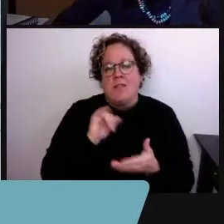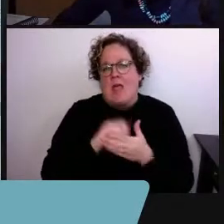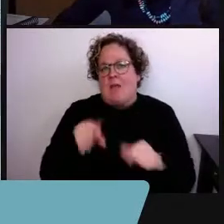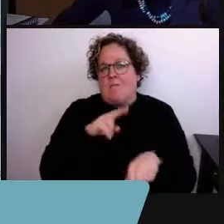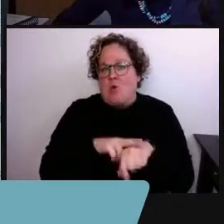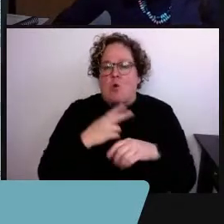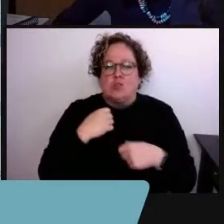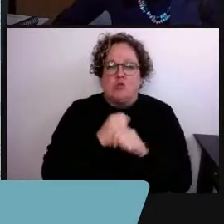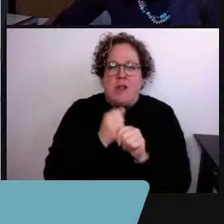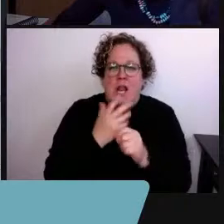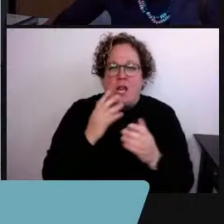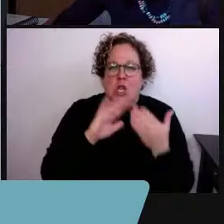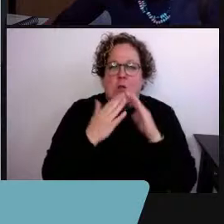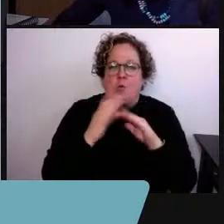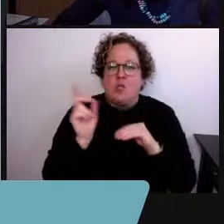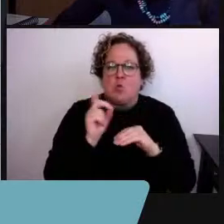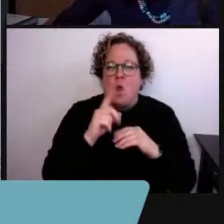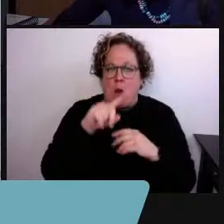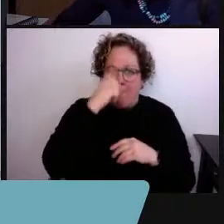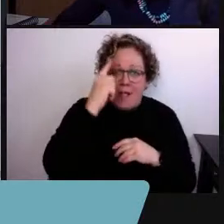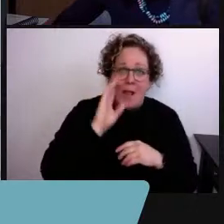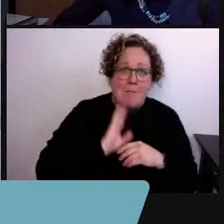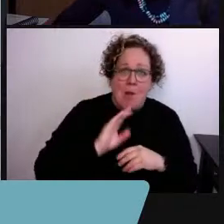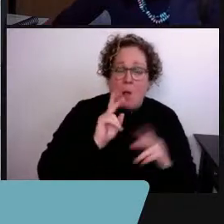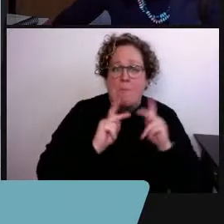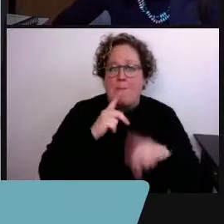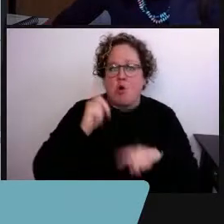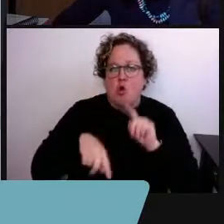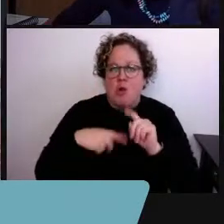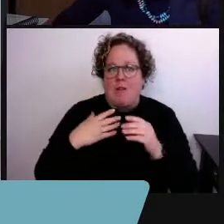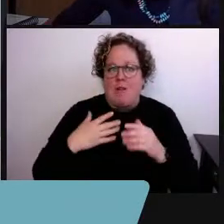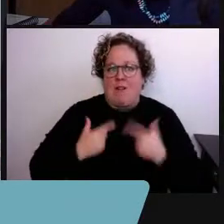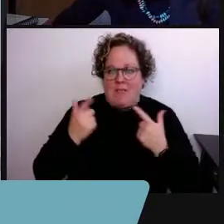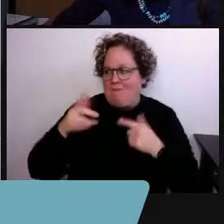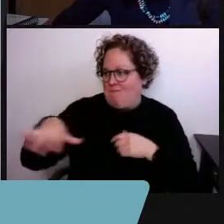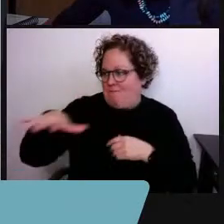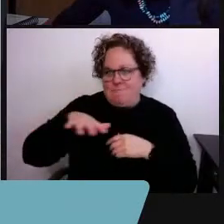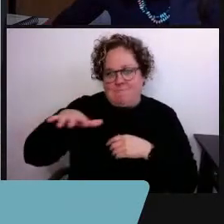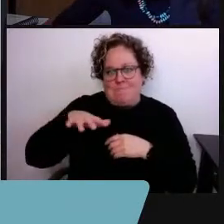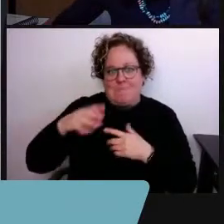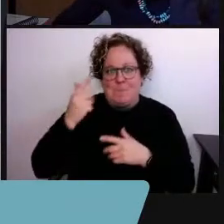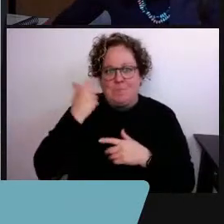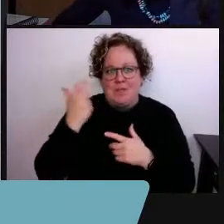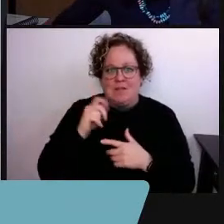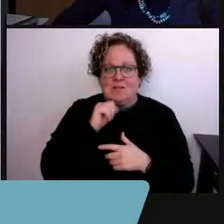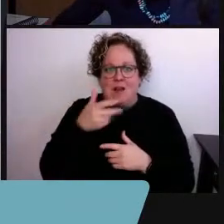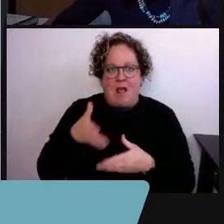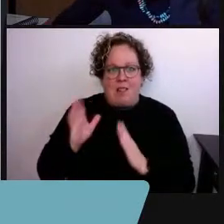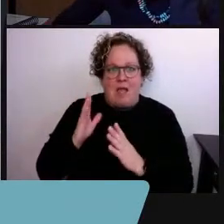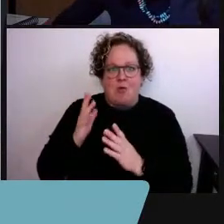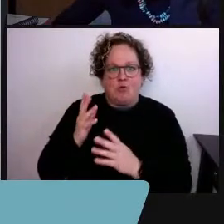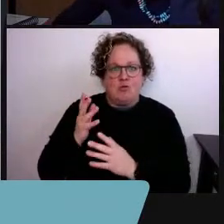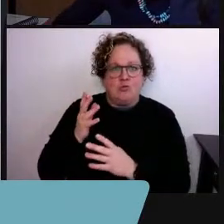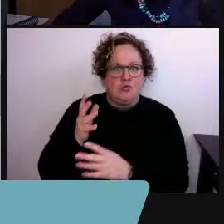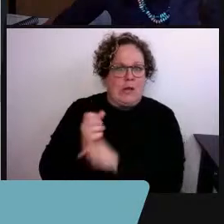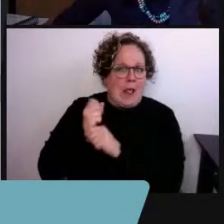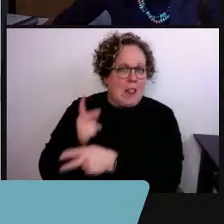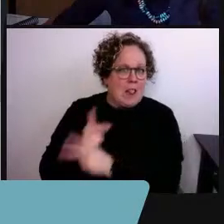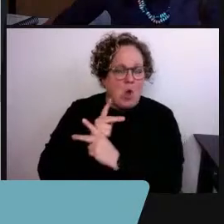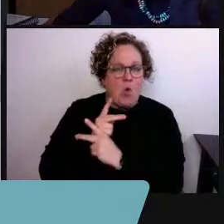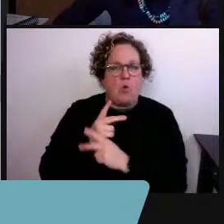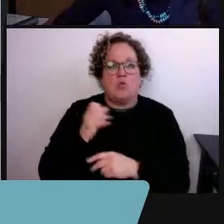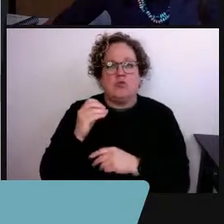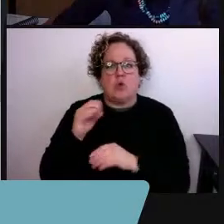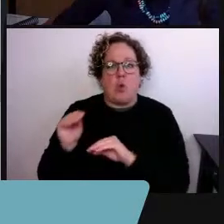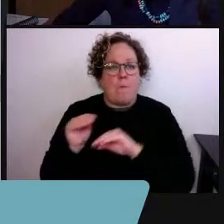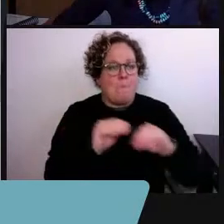the communities where Black and Brown folks could not live, and that pushed them into, you know, these poorer,